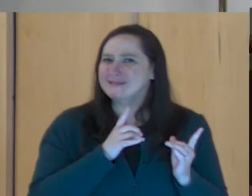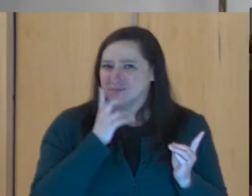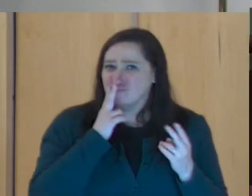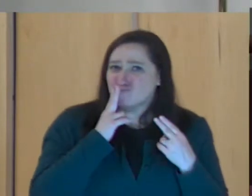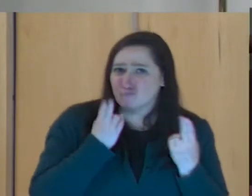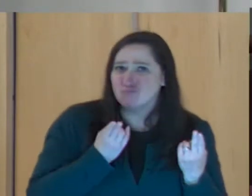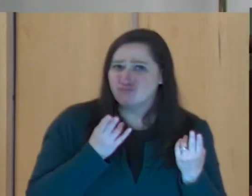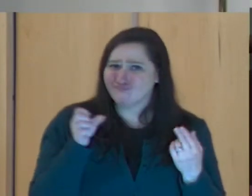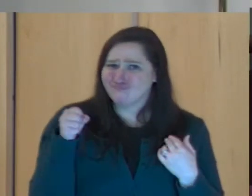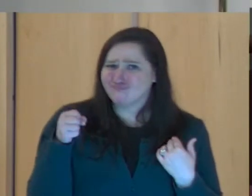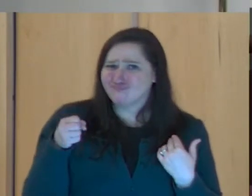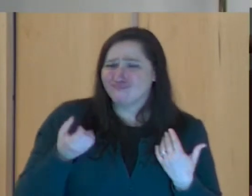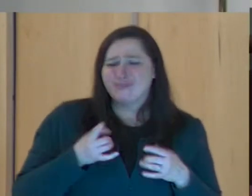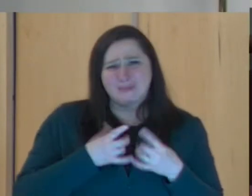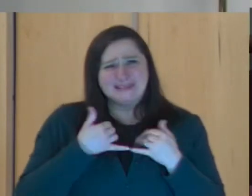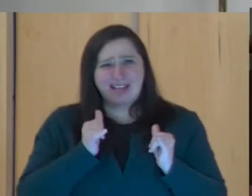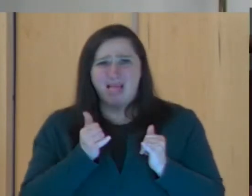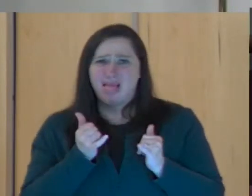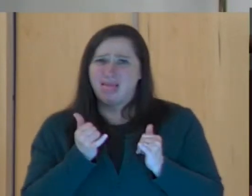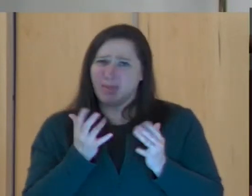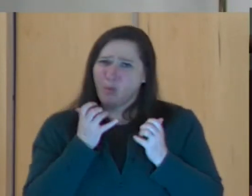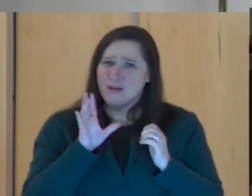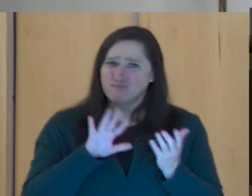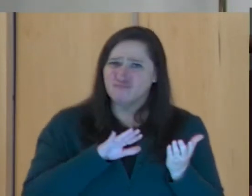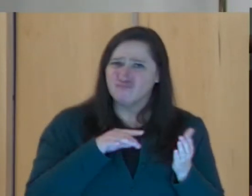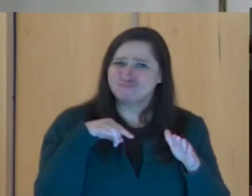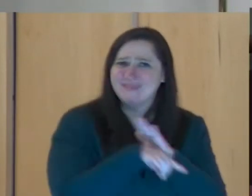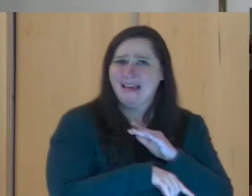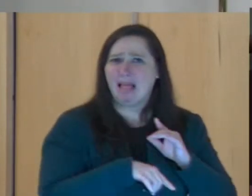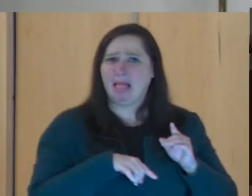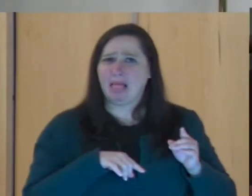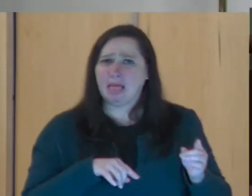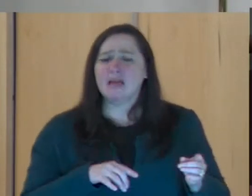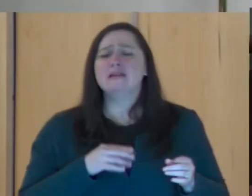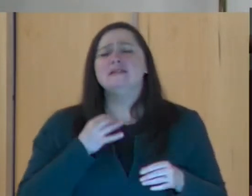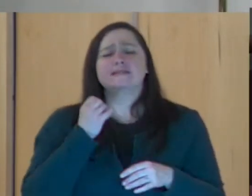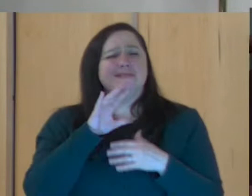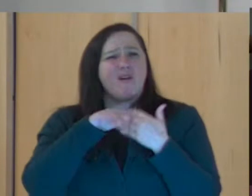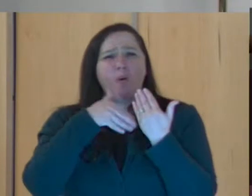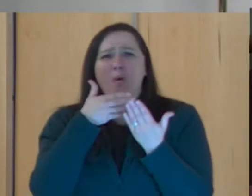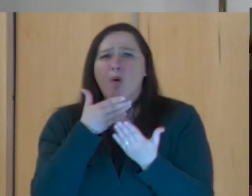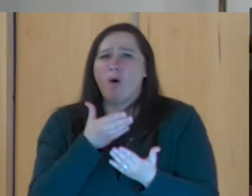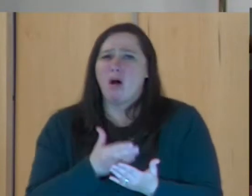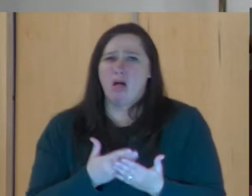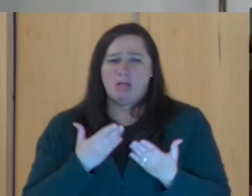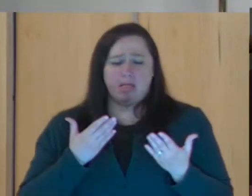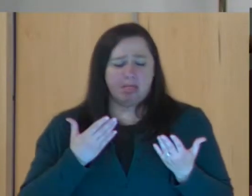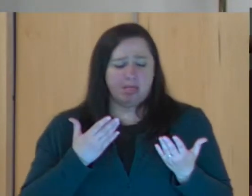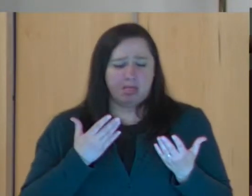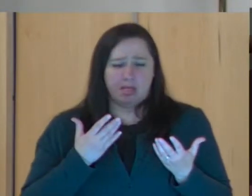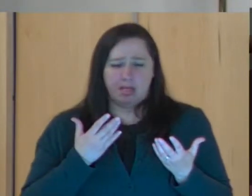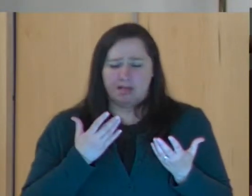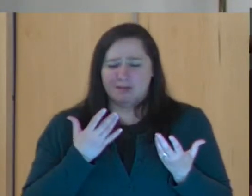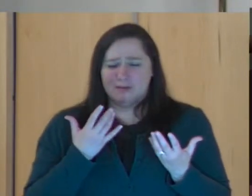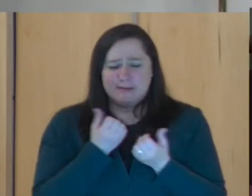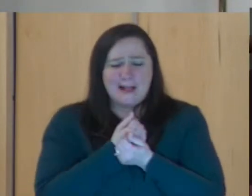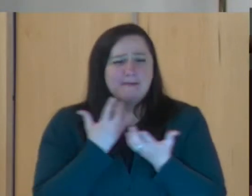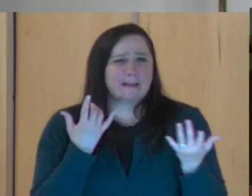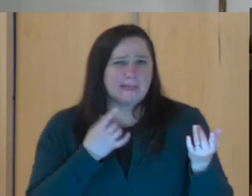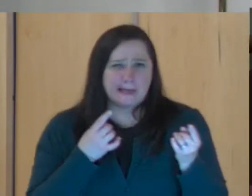innocent. And so of all the ironies of Jesus' passion, how about this one?